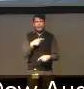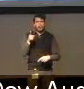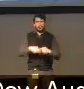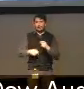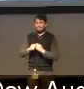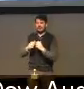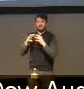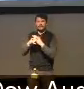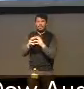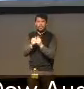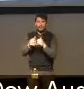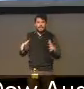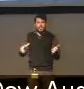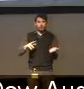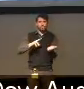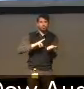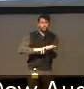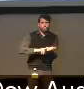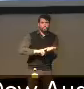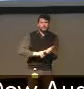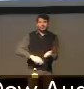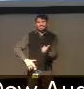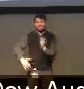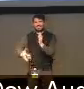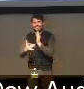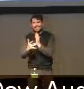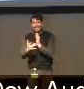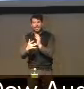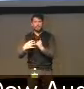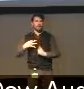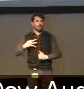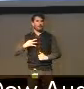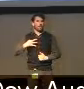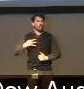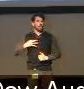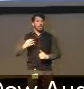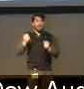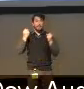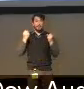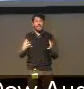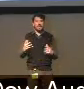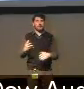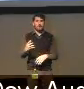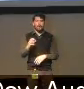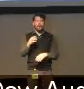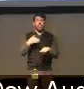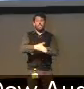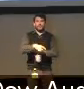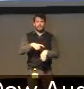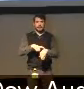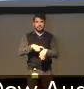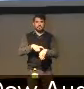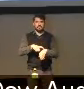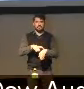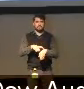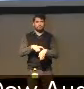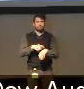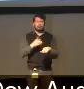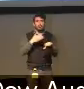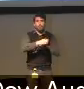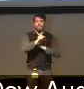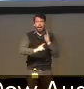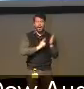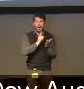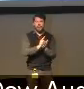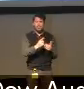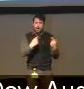our nurse and tech volunteers. Many of them were on overtime over appointment, and they came over and over again to work